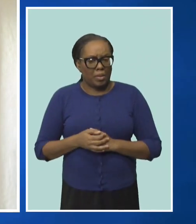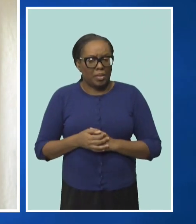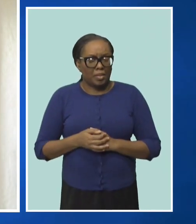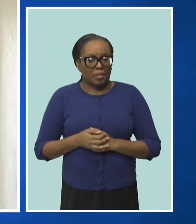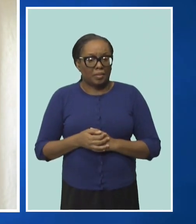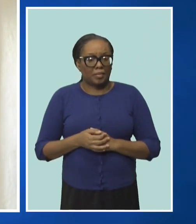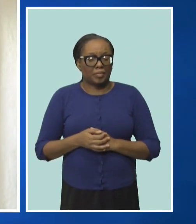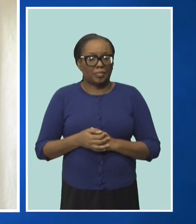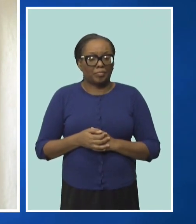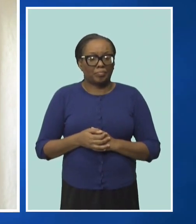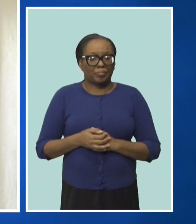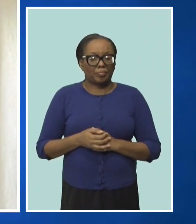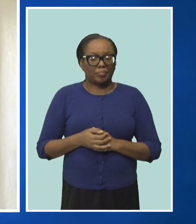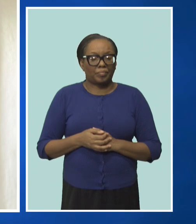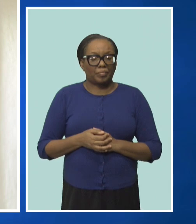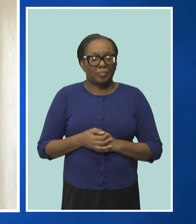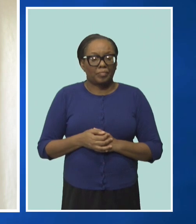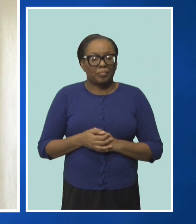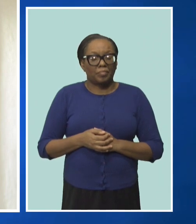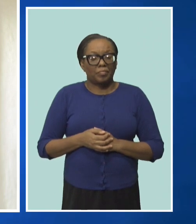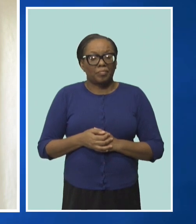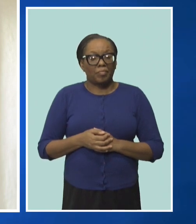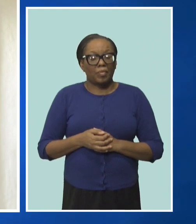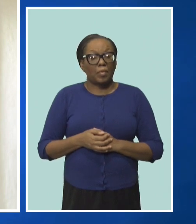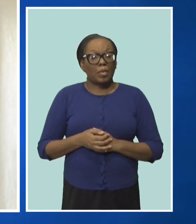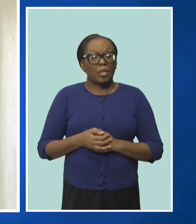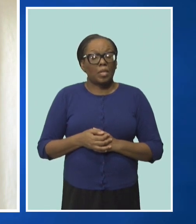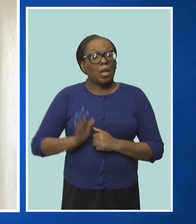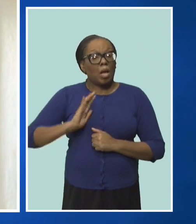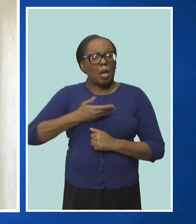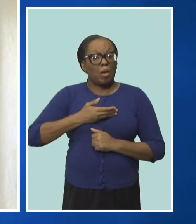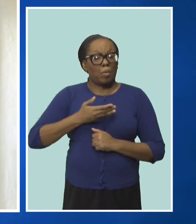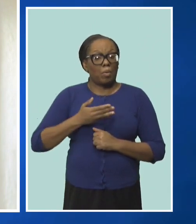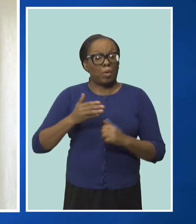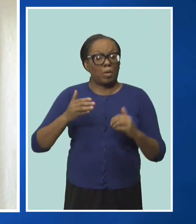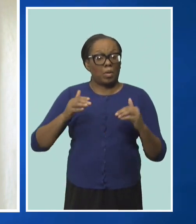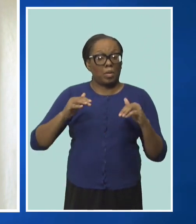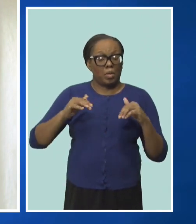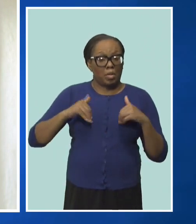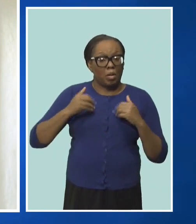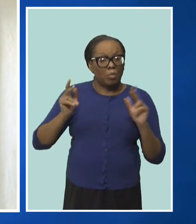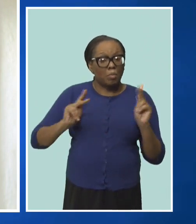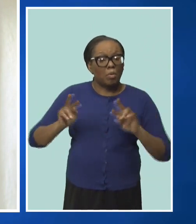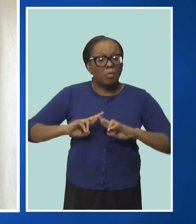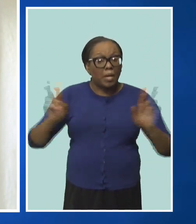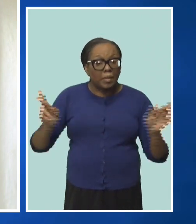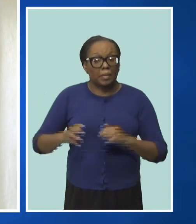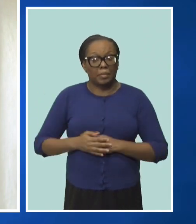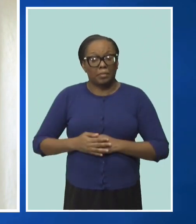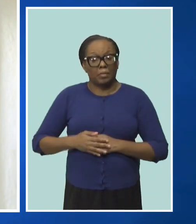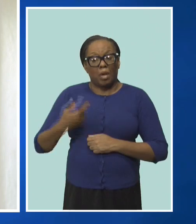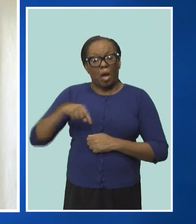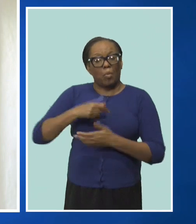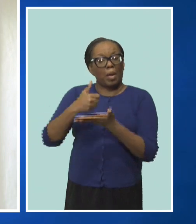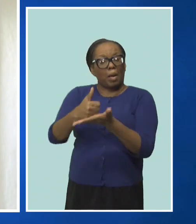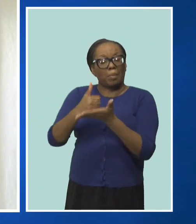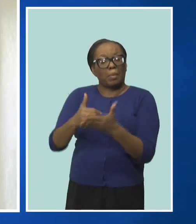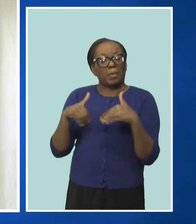Are they being prepared, these young people of ours, by you and the wider nation